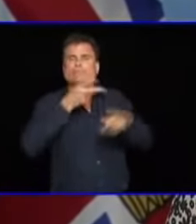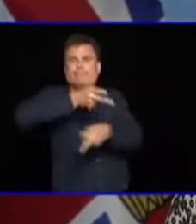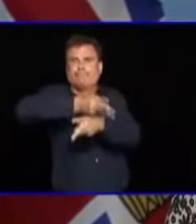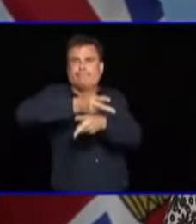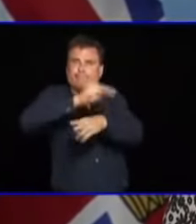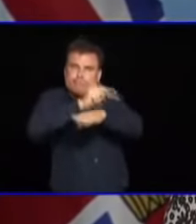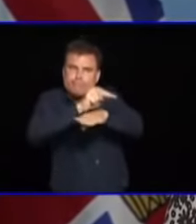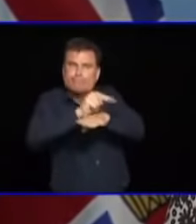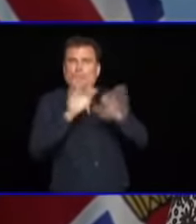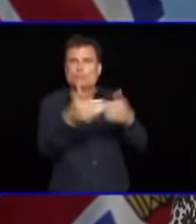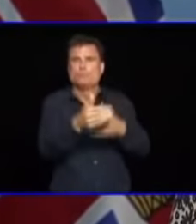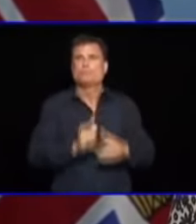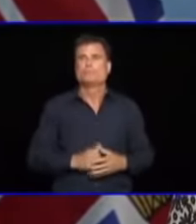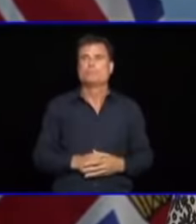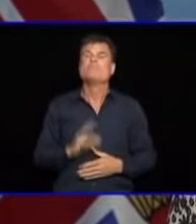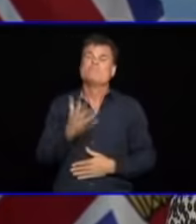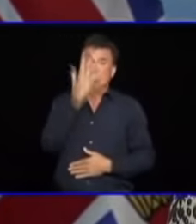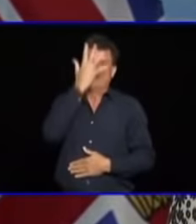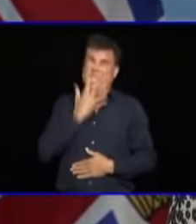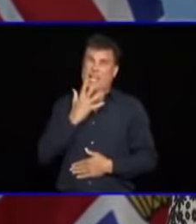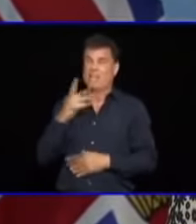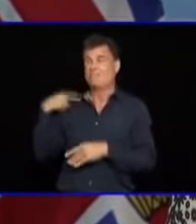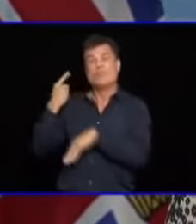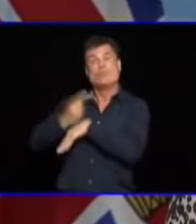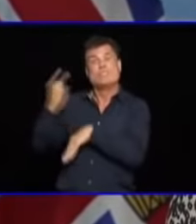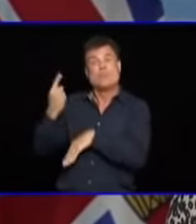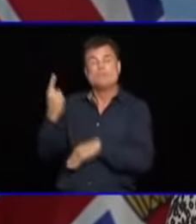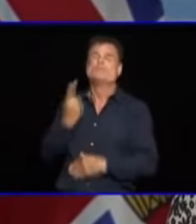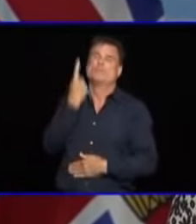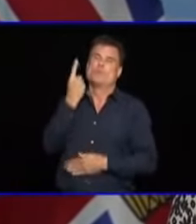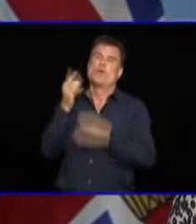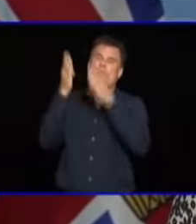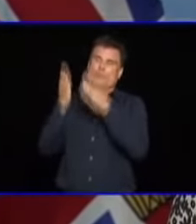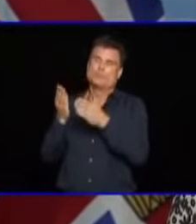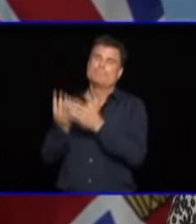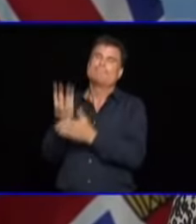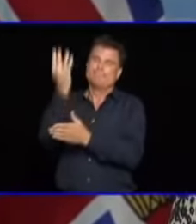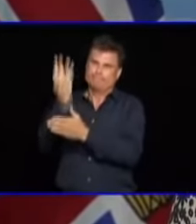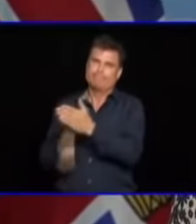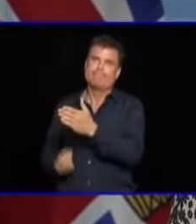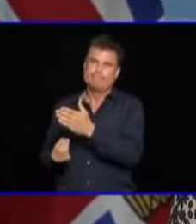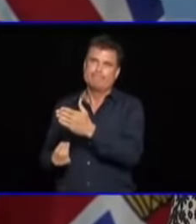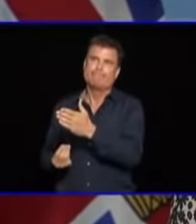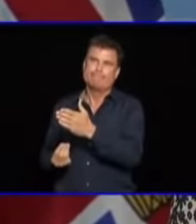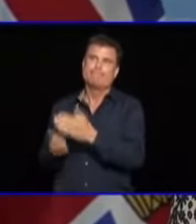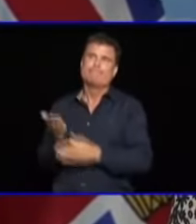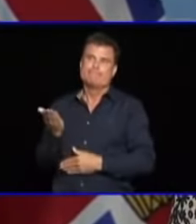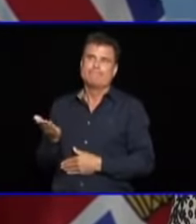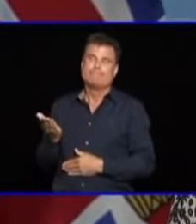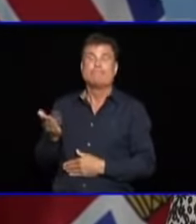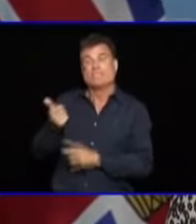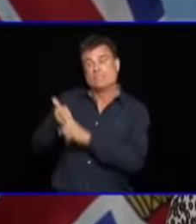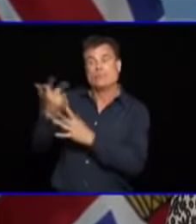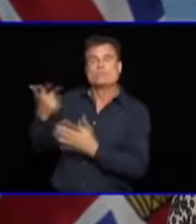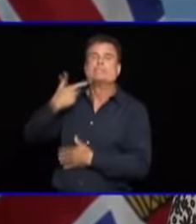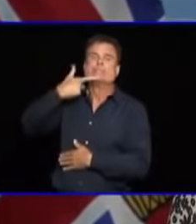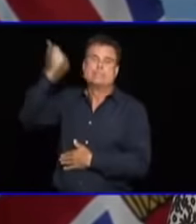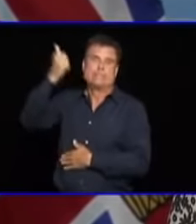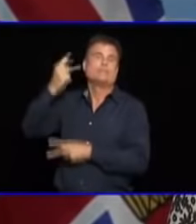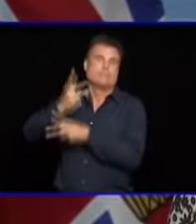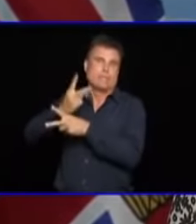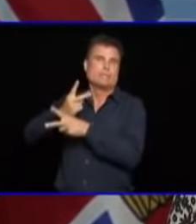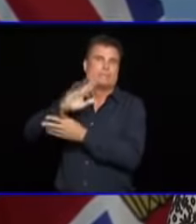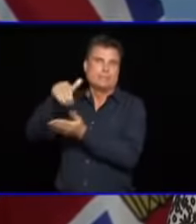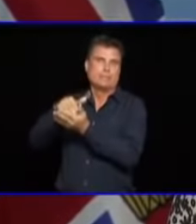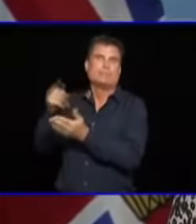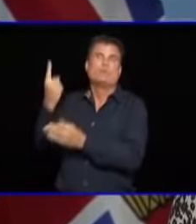ICU. We sadly have had one additional death in long-term care, bringing the total number of people who've died from COVID-19